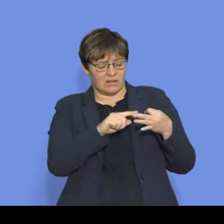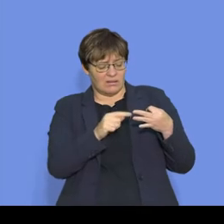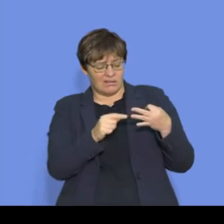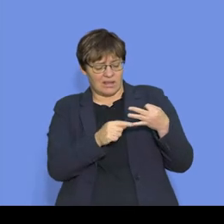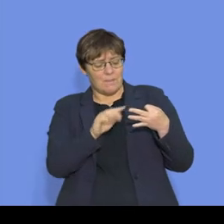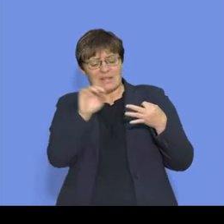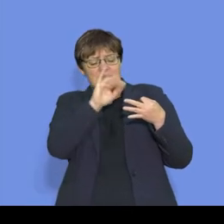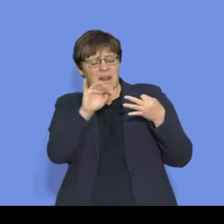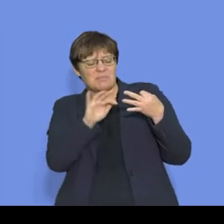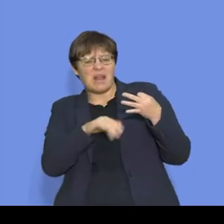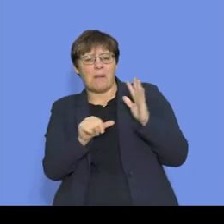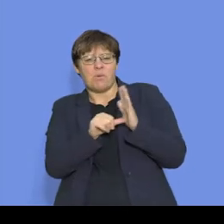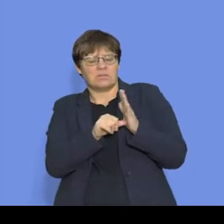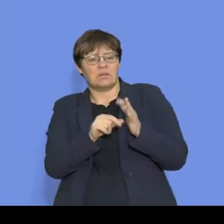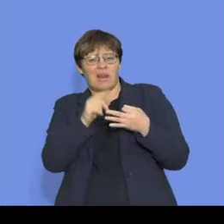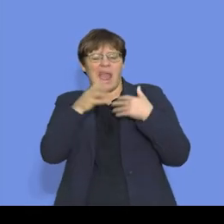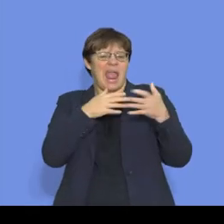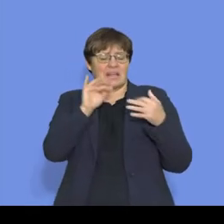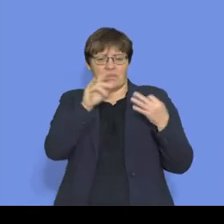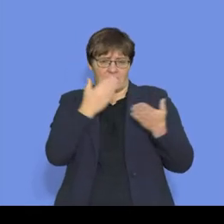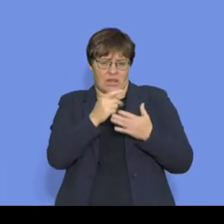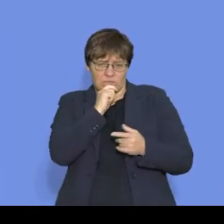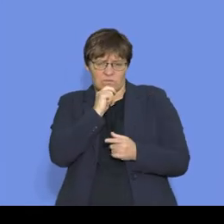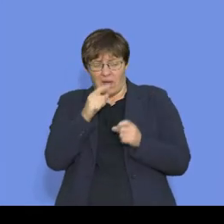any one of the spellings.